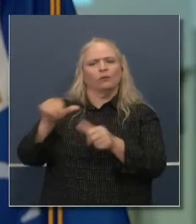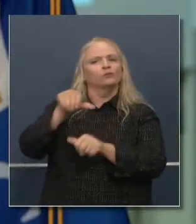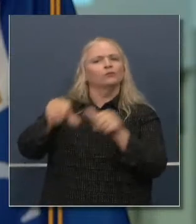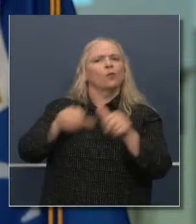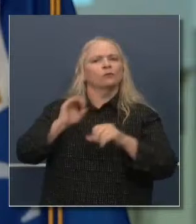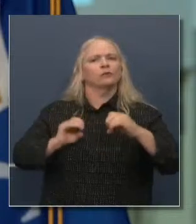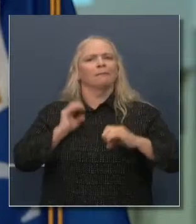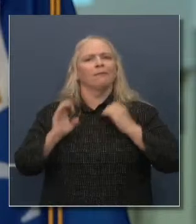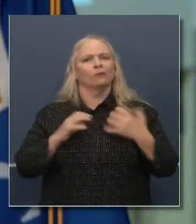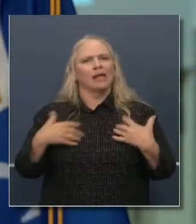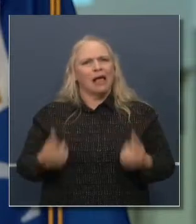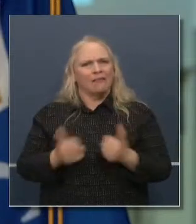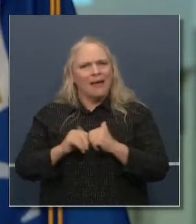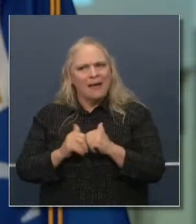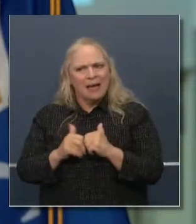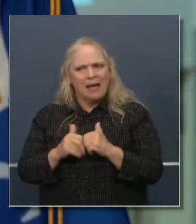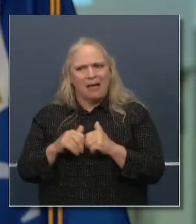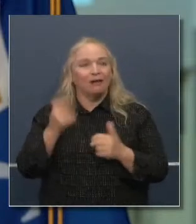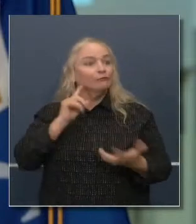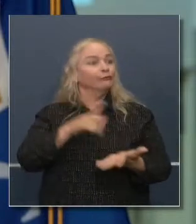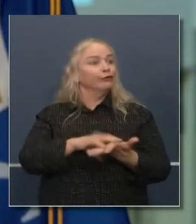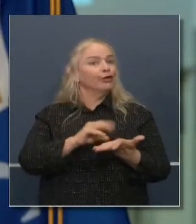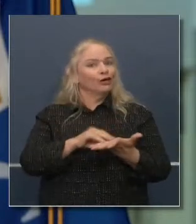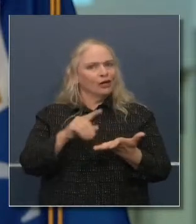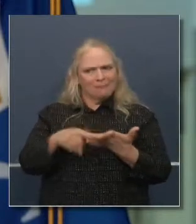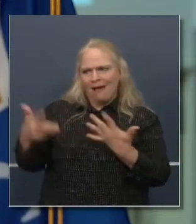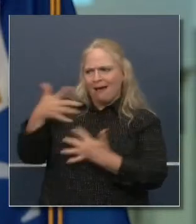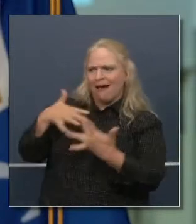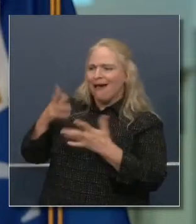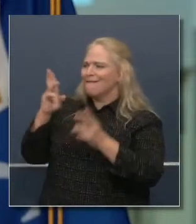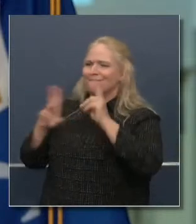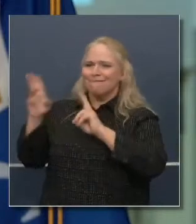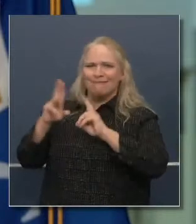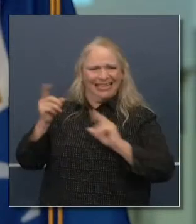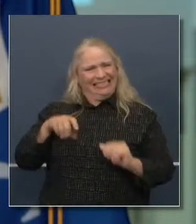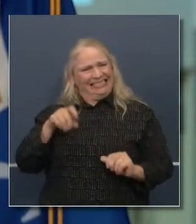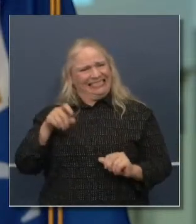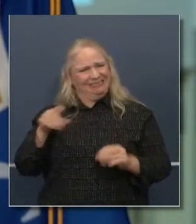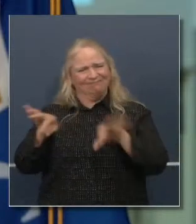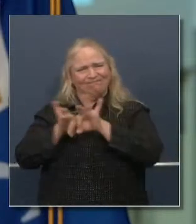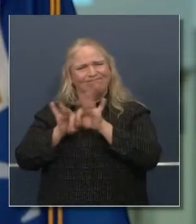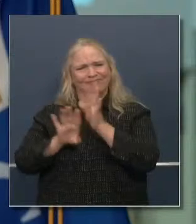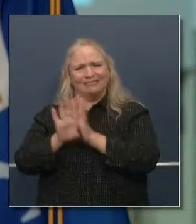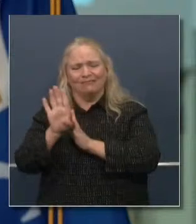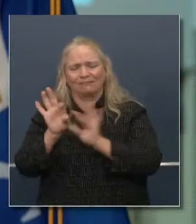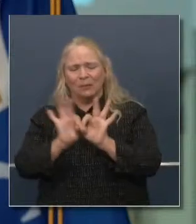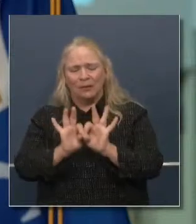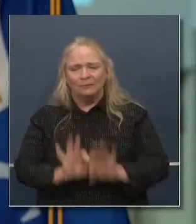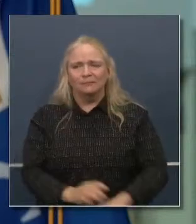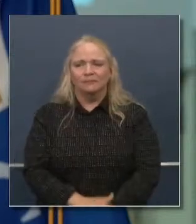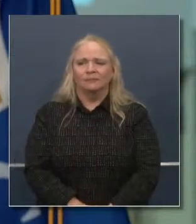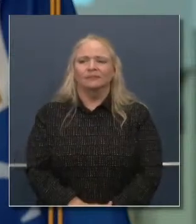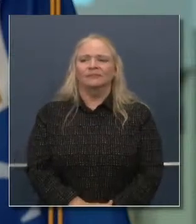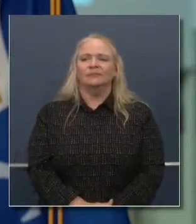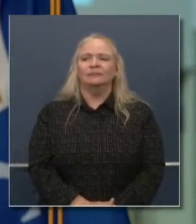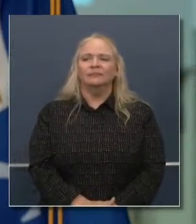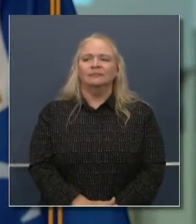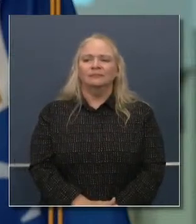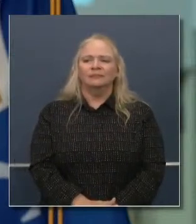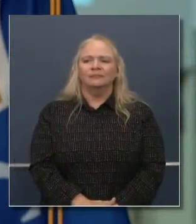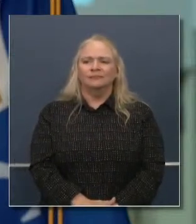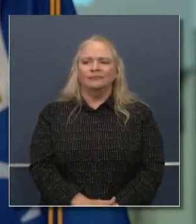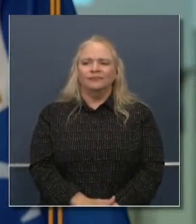that are a big part of distance learning that otherwise are substantially mitigated in terms of the socialization of our